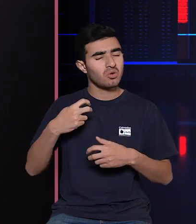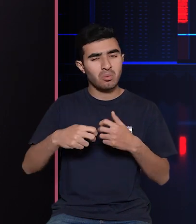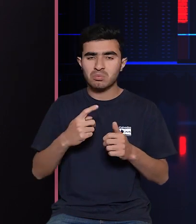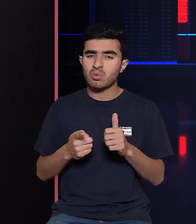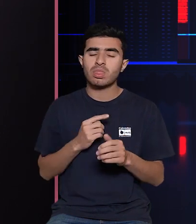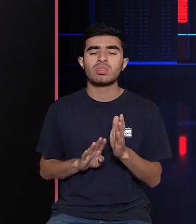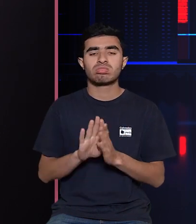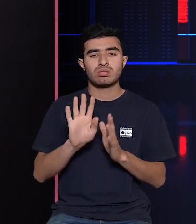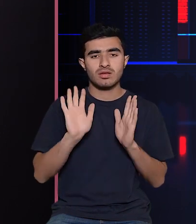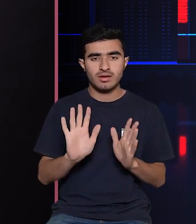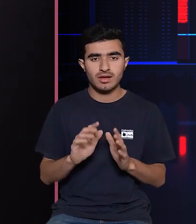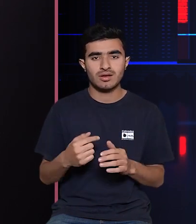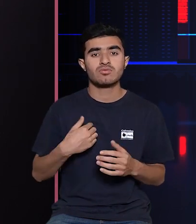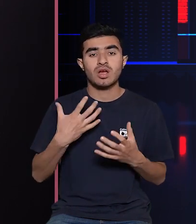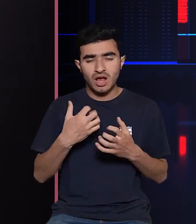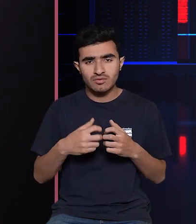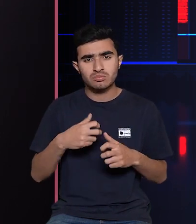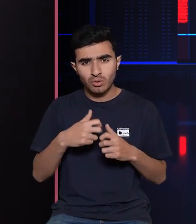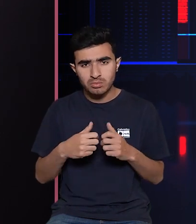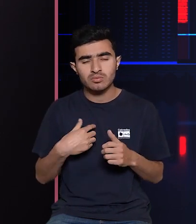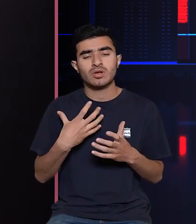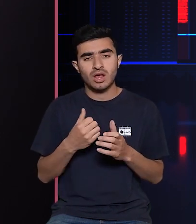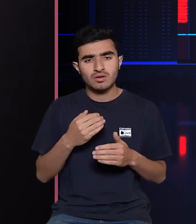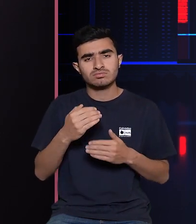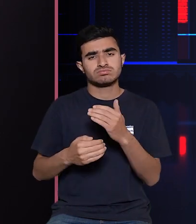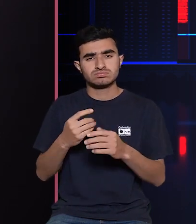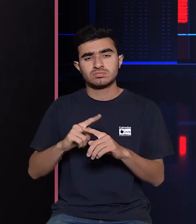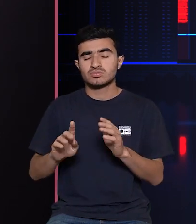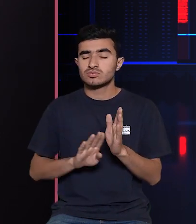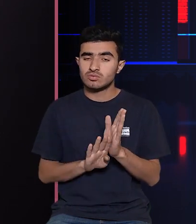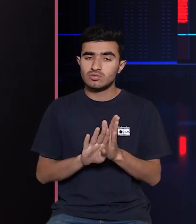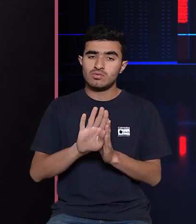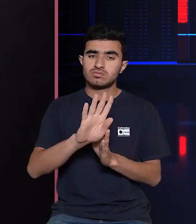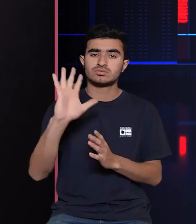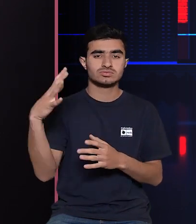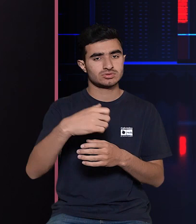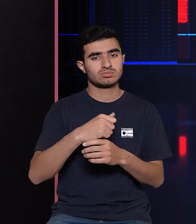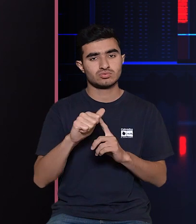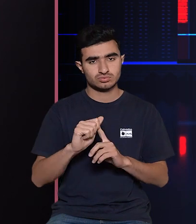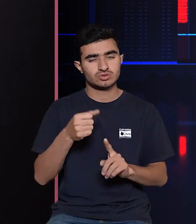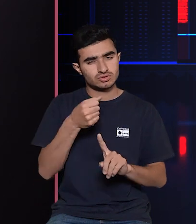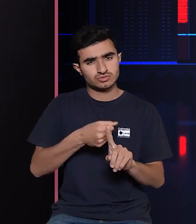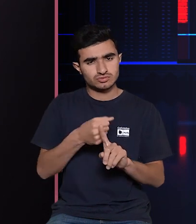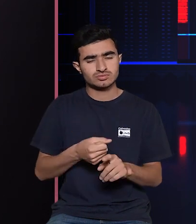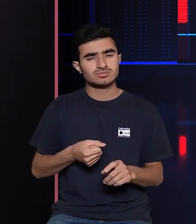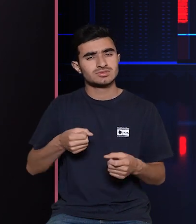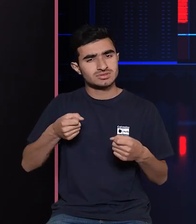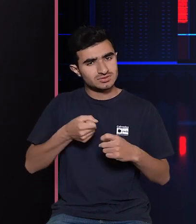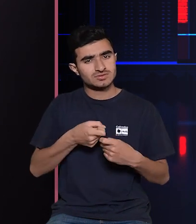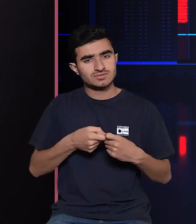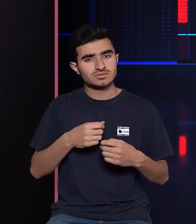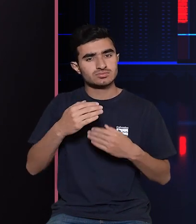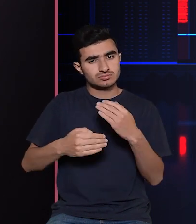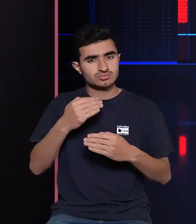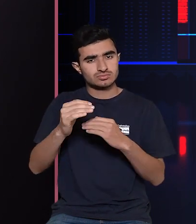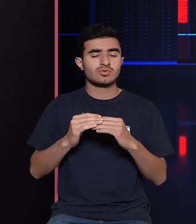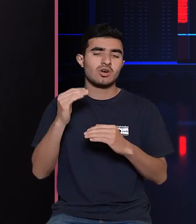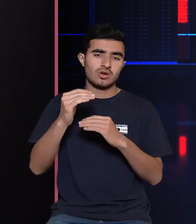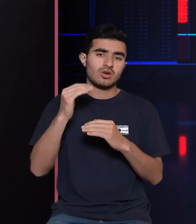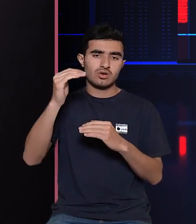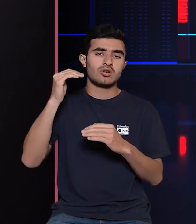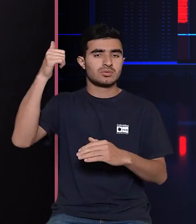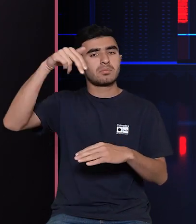have challenges, we have tests, but we have to rise and we have to fight through them and gain a higher